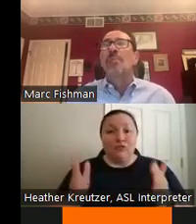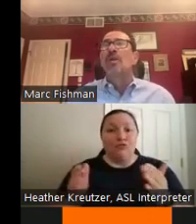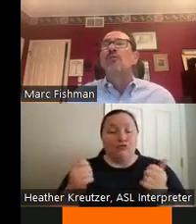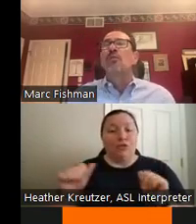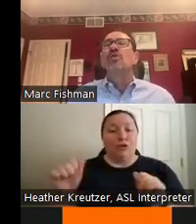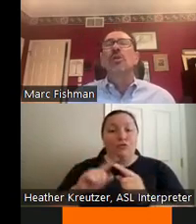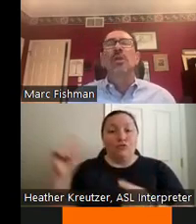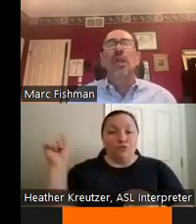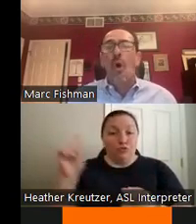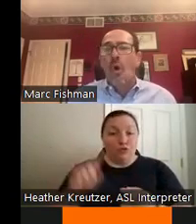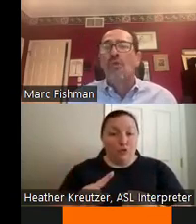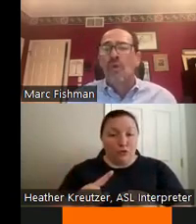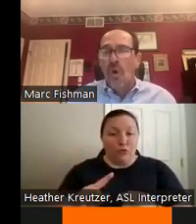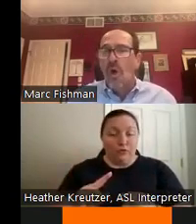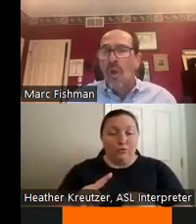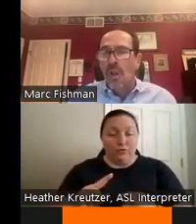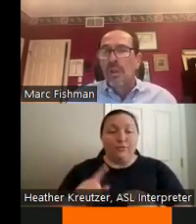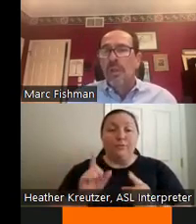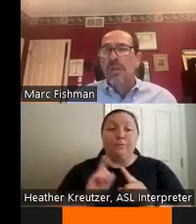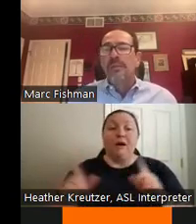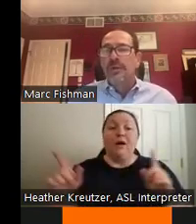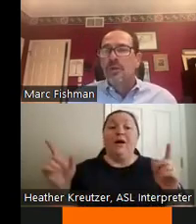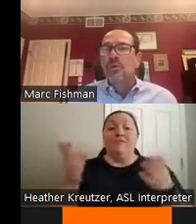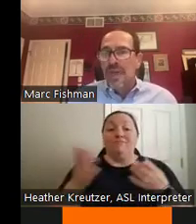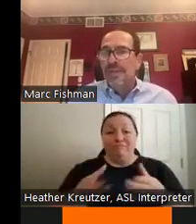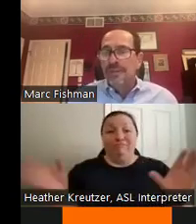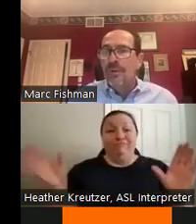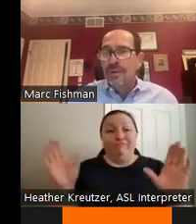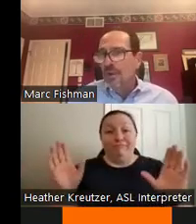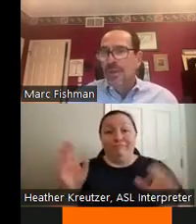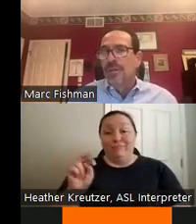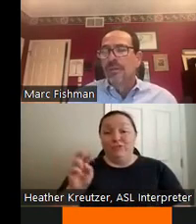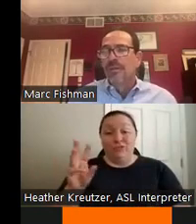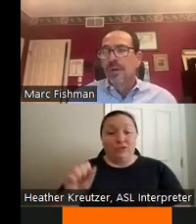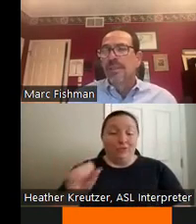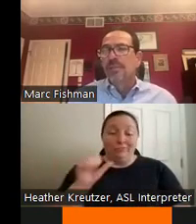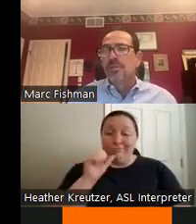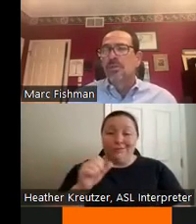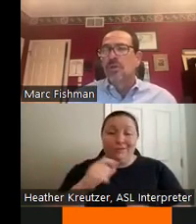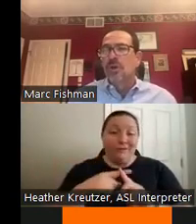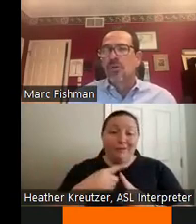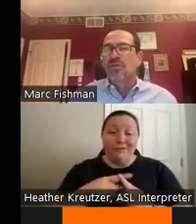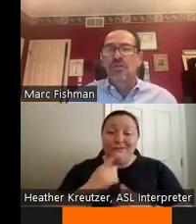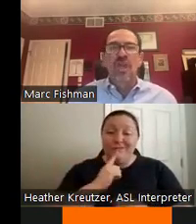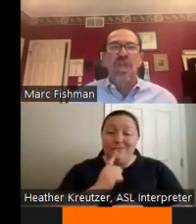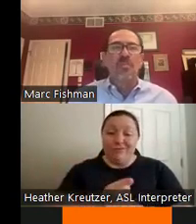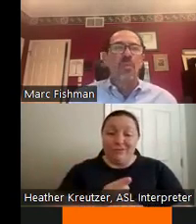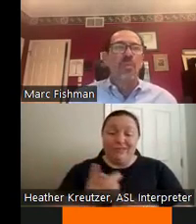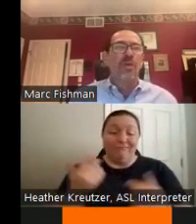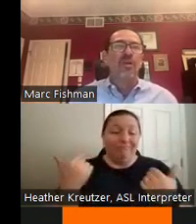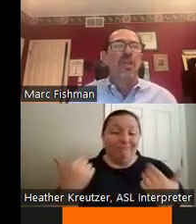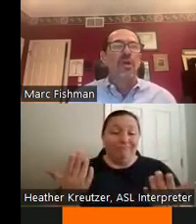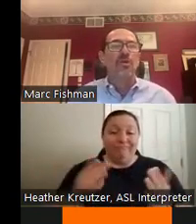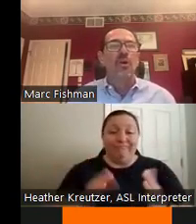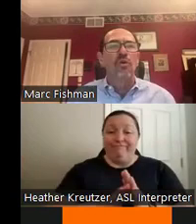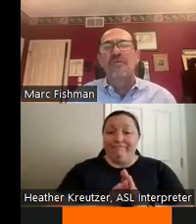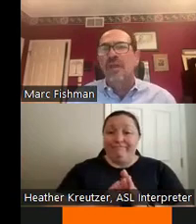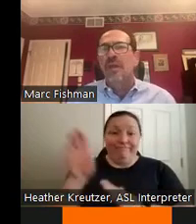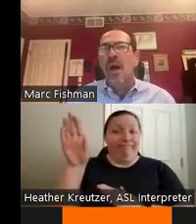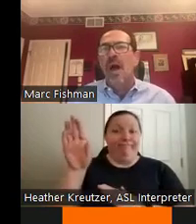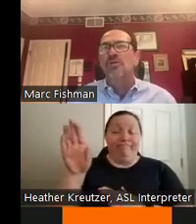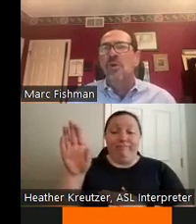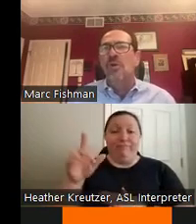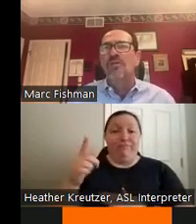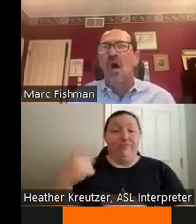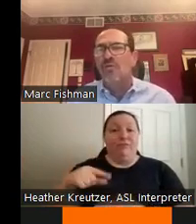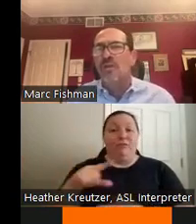reduction. But unfortunately, overall, the news ain't so good, right? The curve is steep. We've cleared the